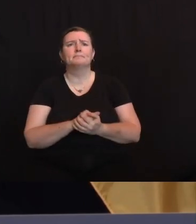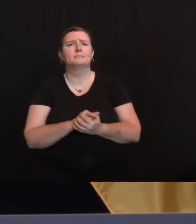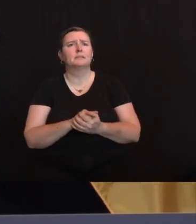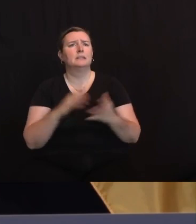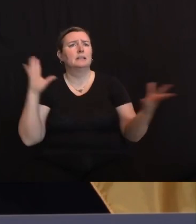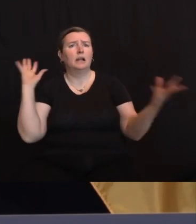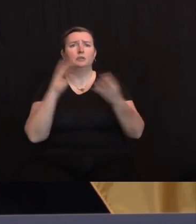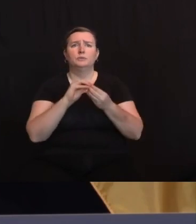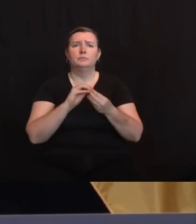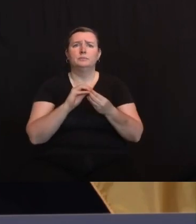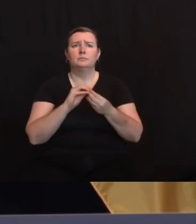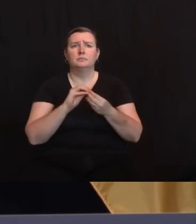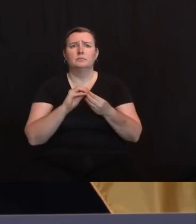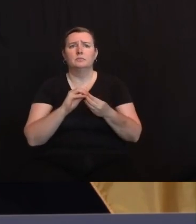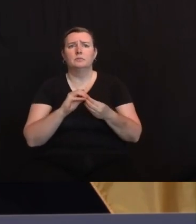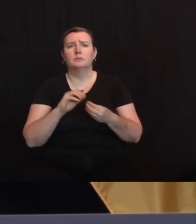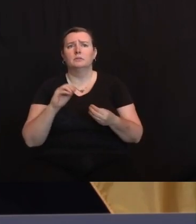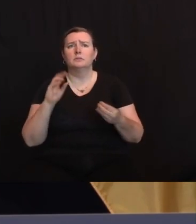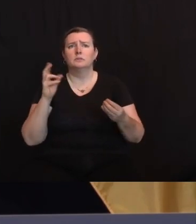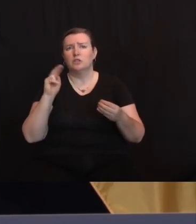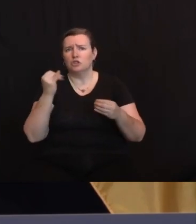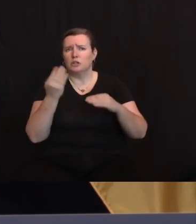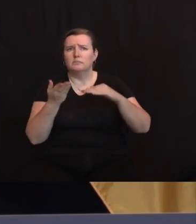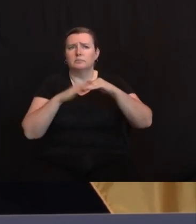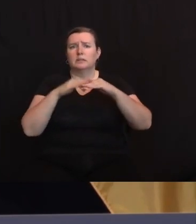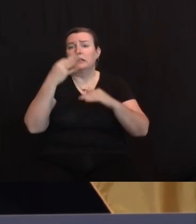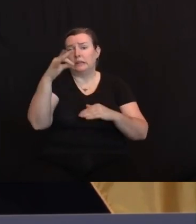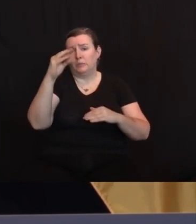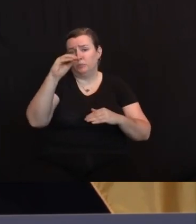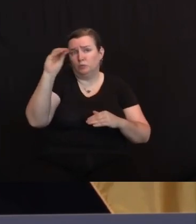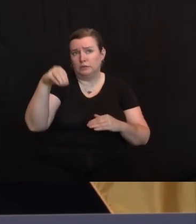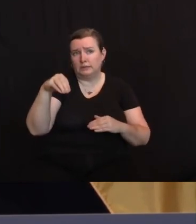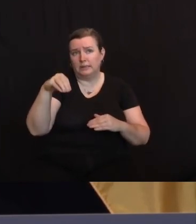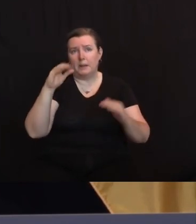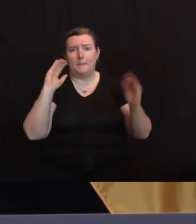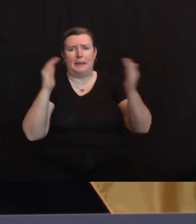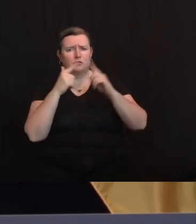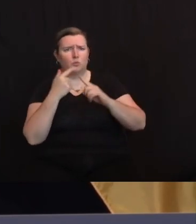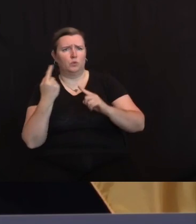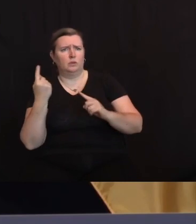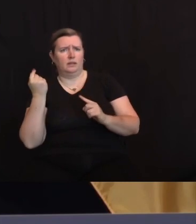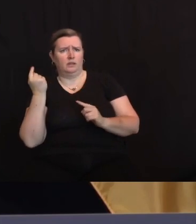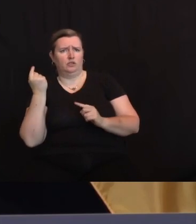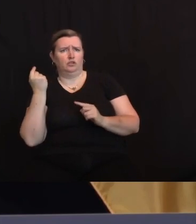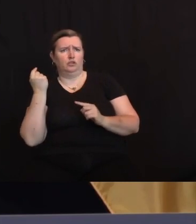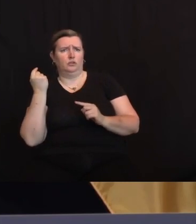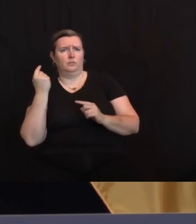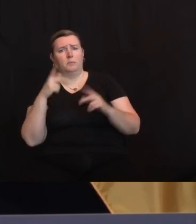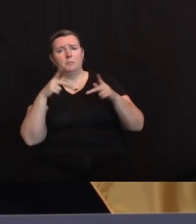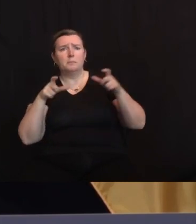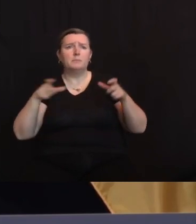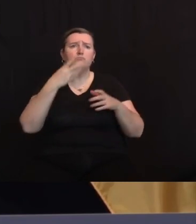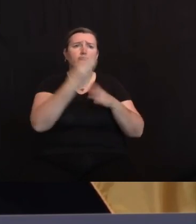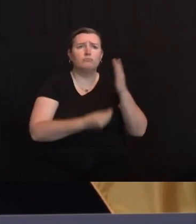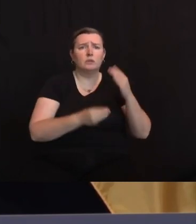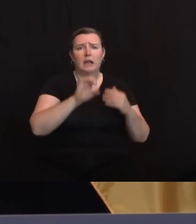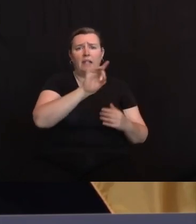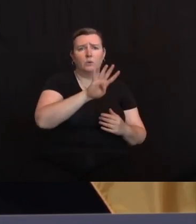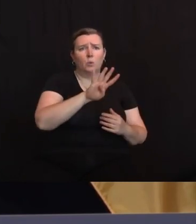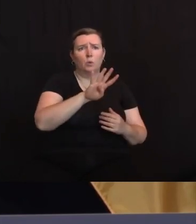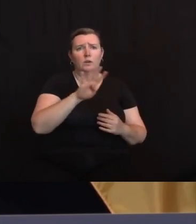up 19% in shooting murder victims compared to last year. So at this point, last year was 84. Sitting here today, we're at 100 shooting